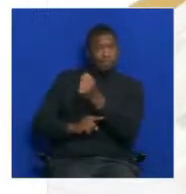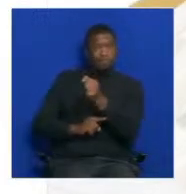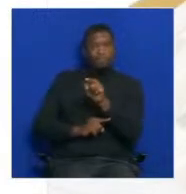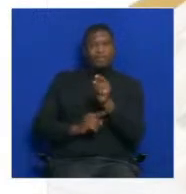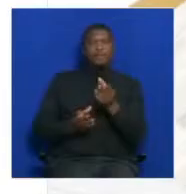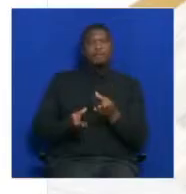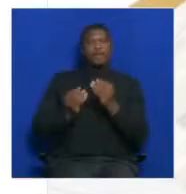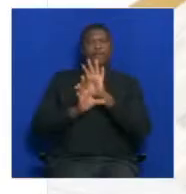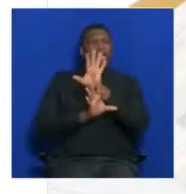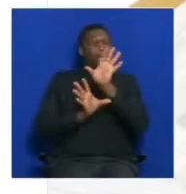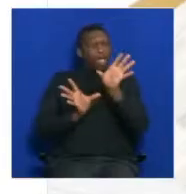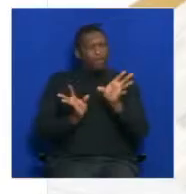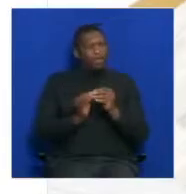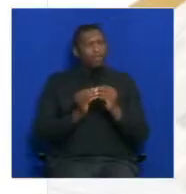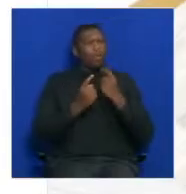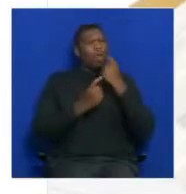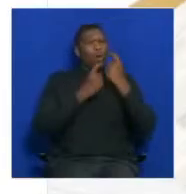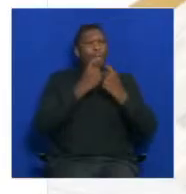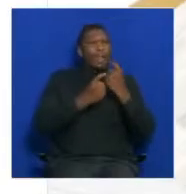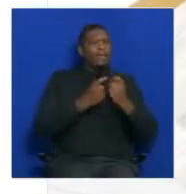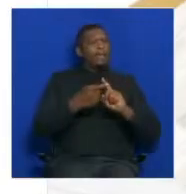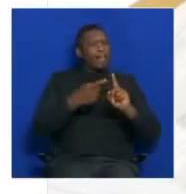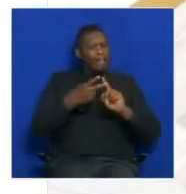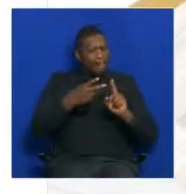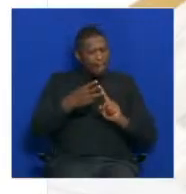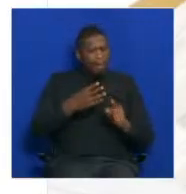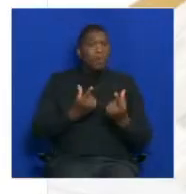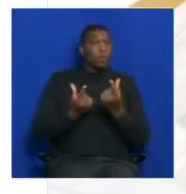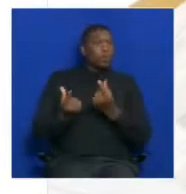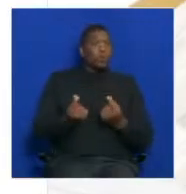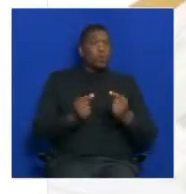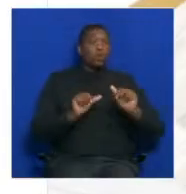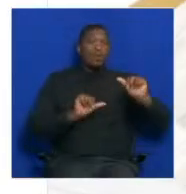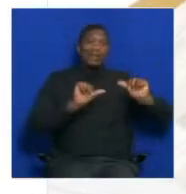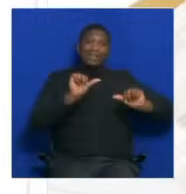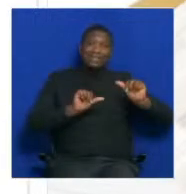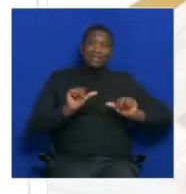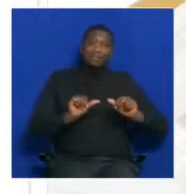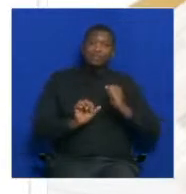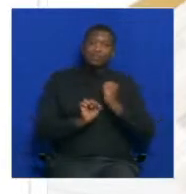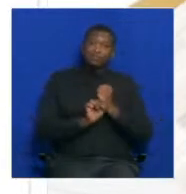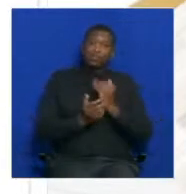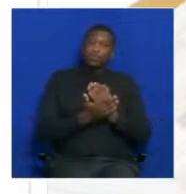complaints, conduct first assessment of whether the matter falls within the mandate,